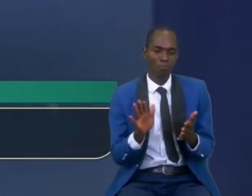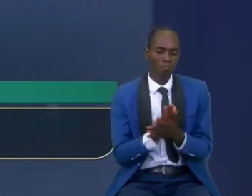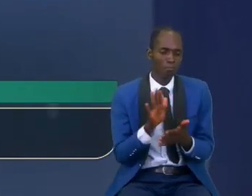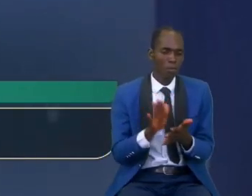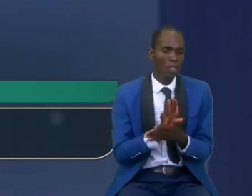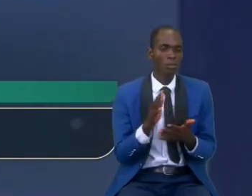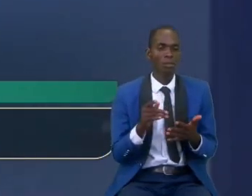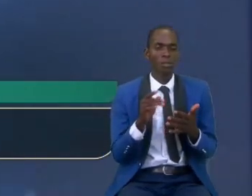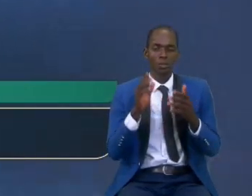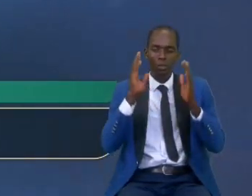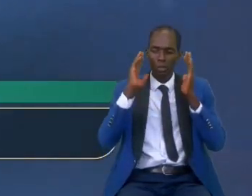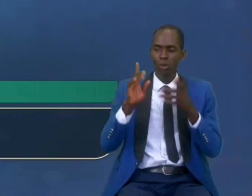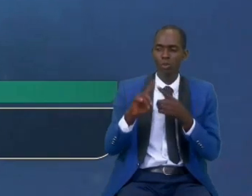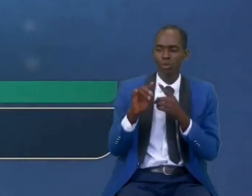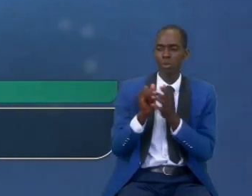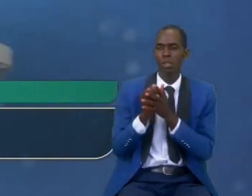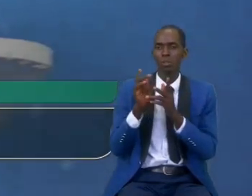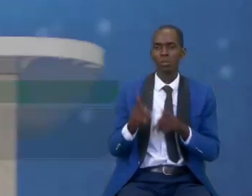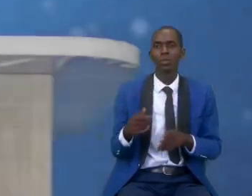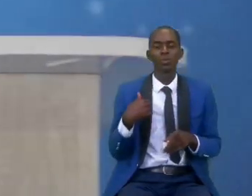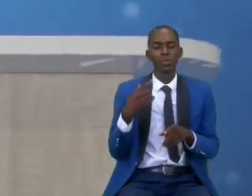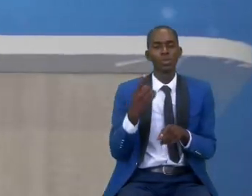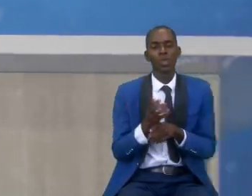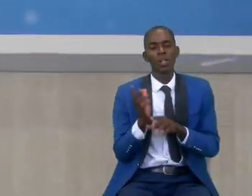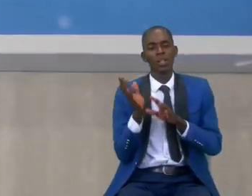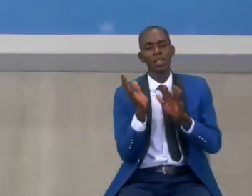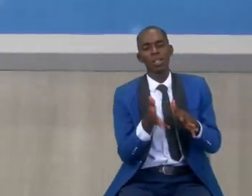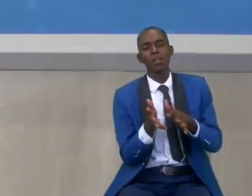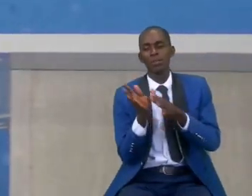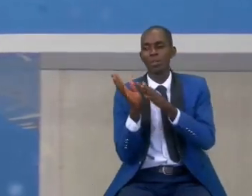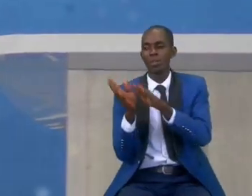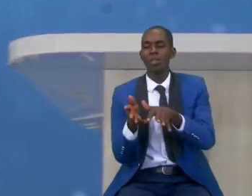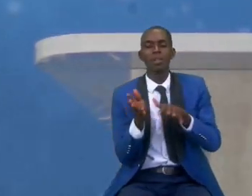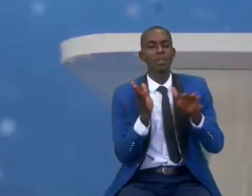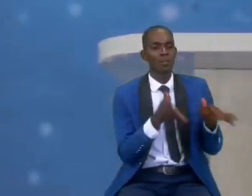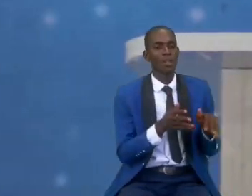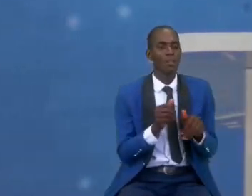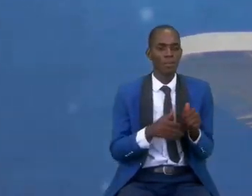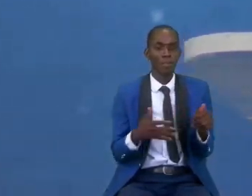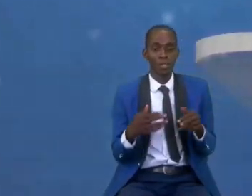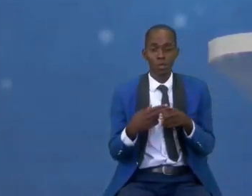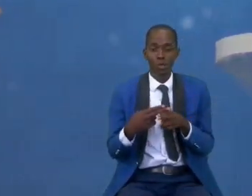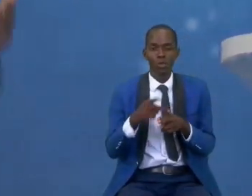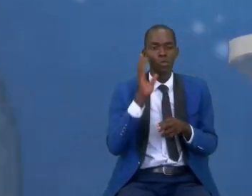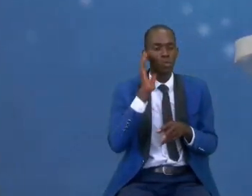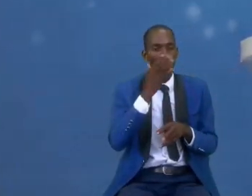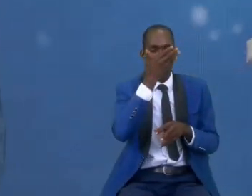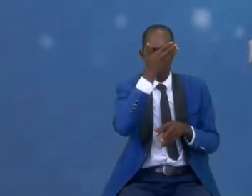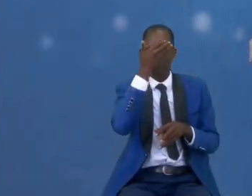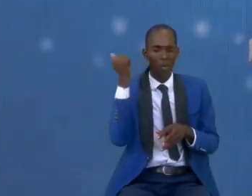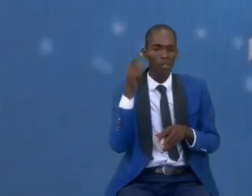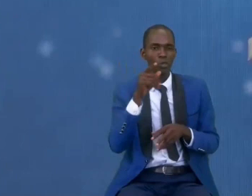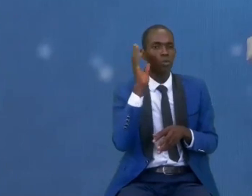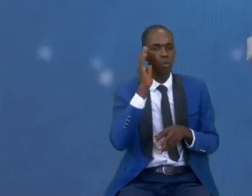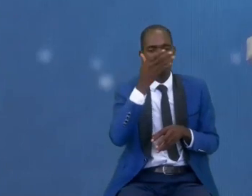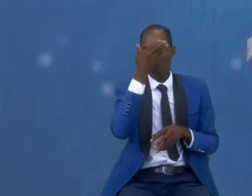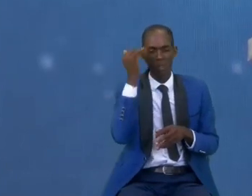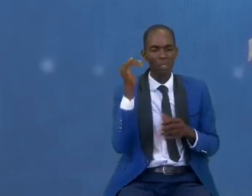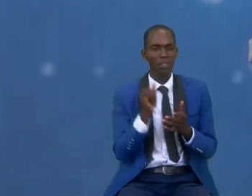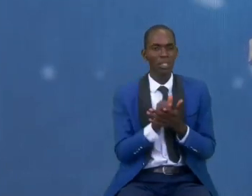And sooner or later, you'll forget. You'll forget that this is part of the reason you are here on